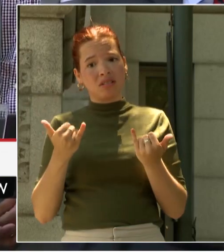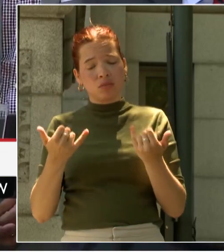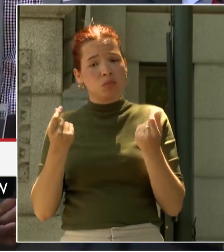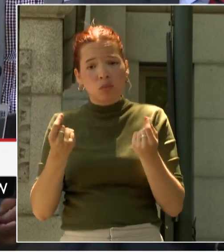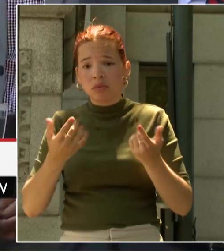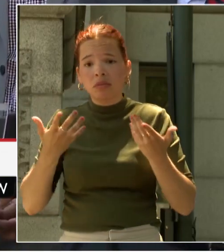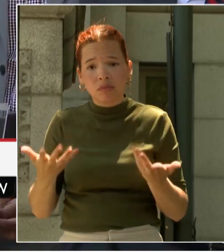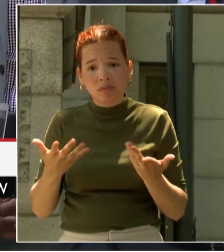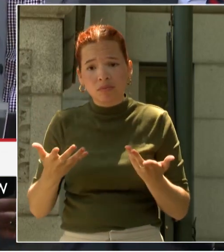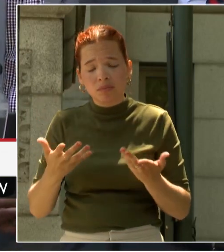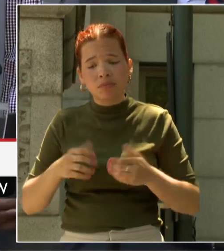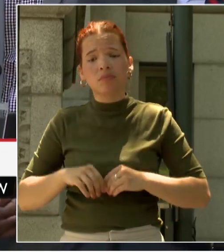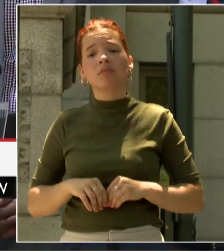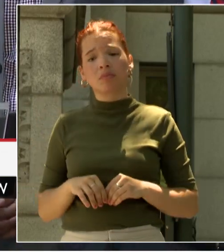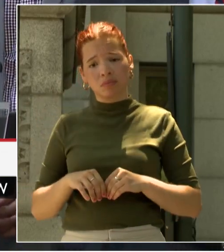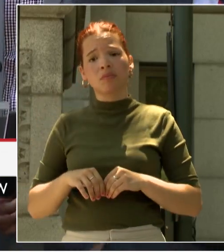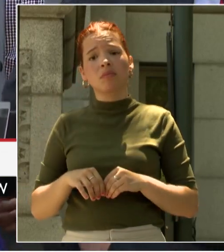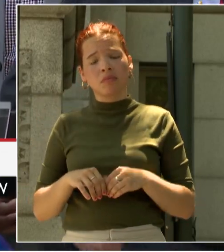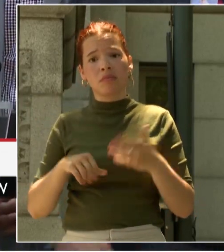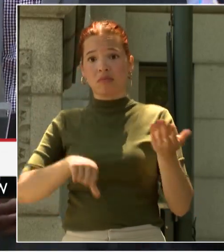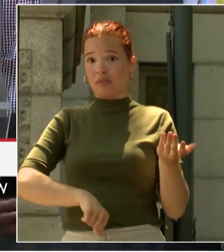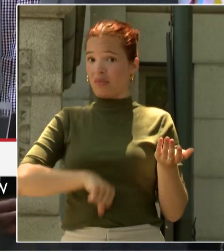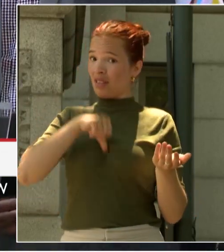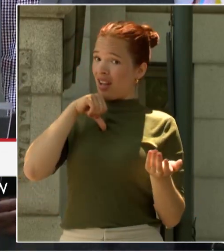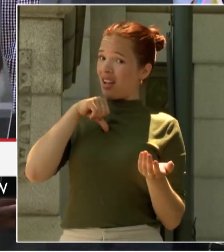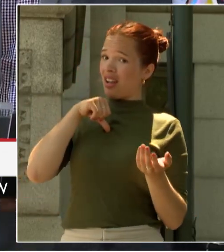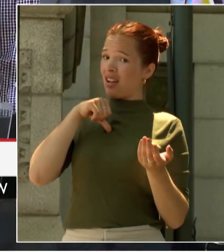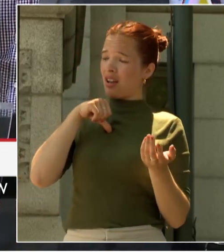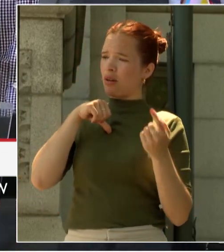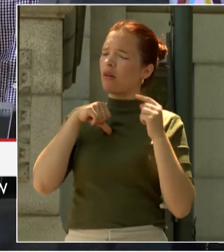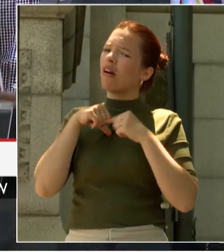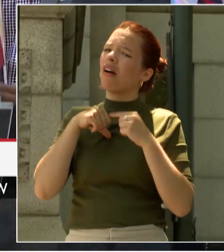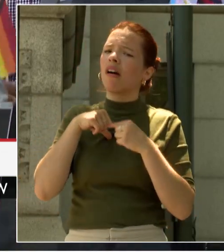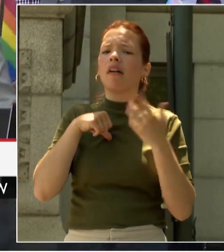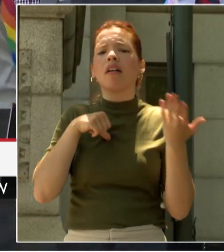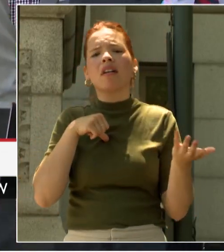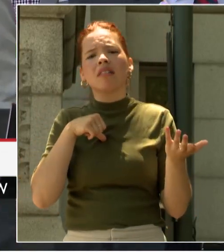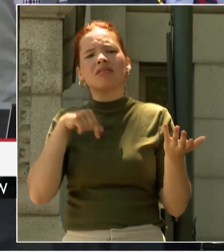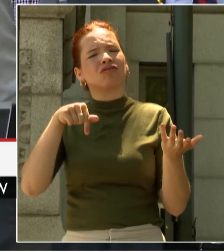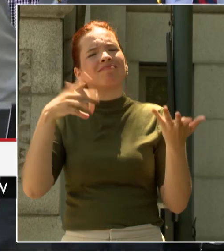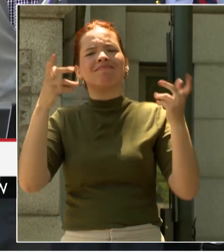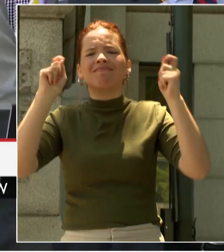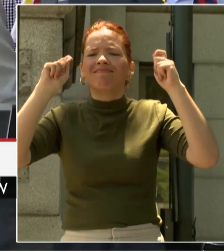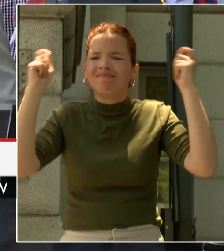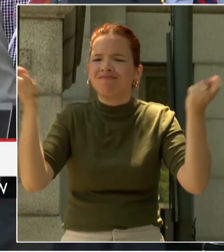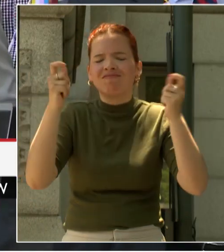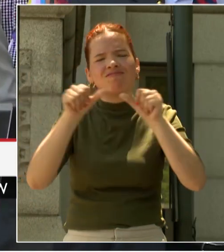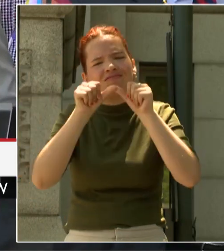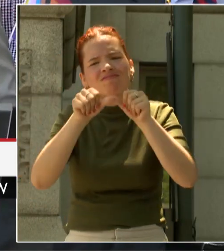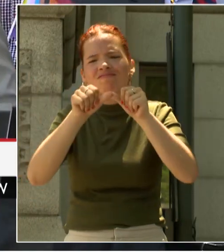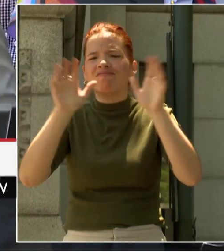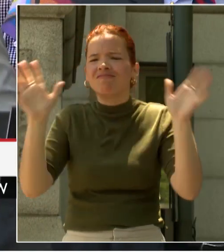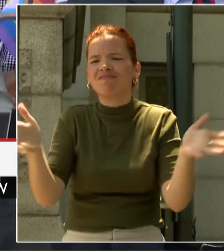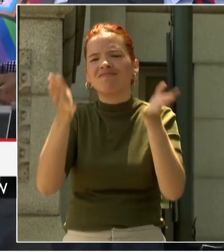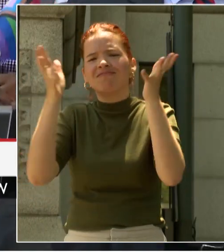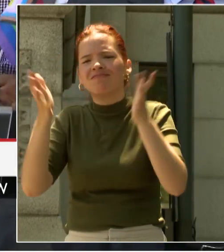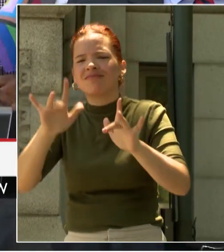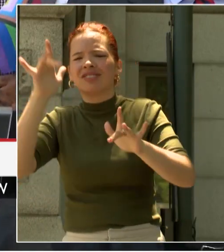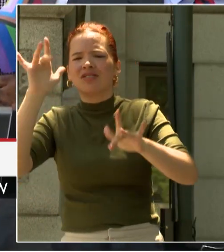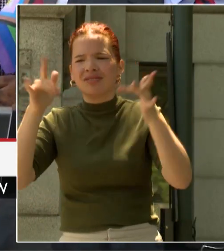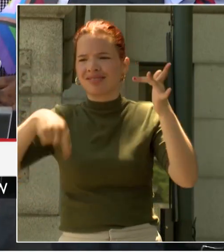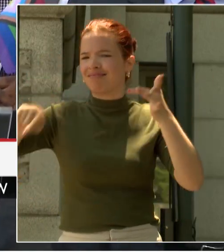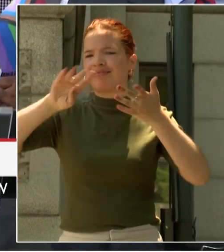that Pride celebrates the ongoing representation of our community, and it originated in the 60s